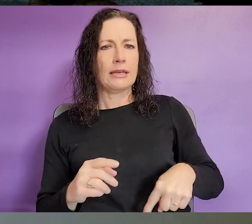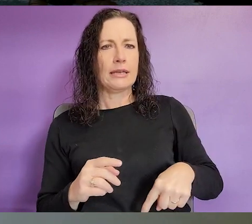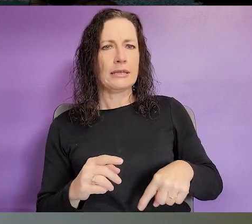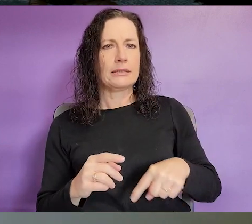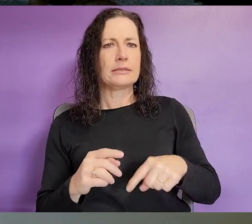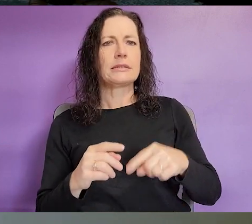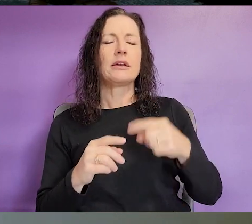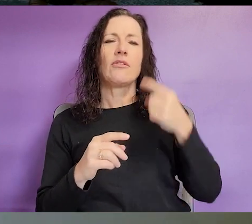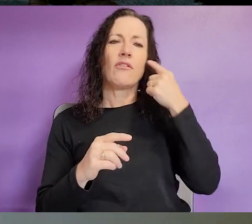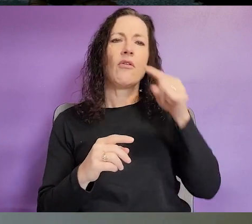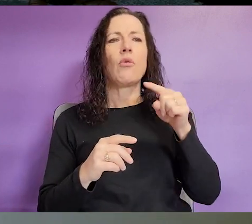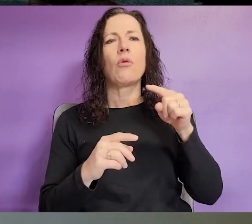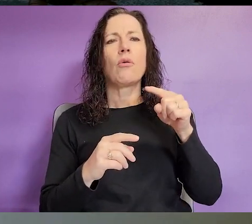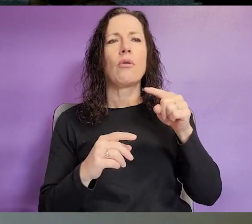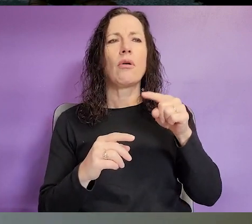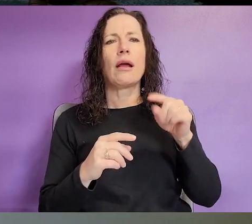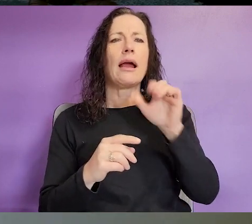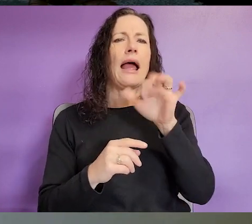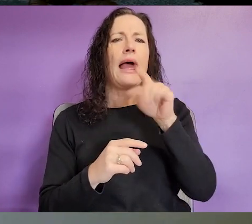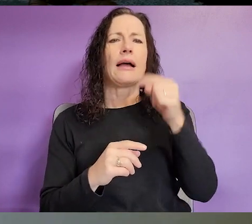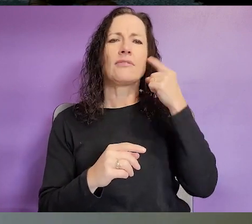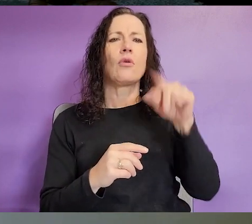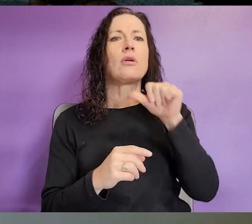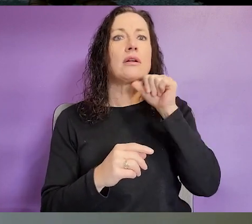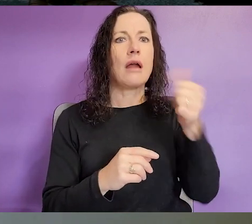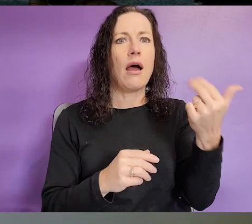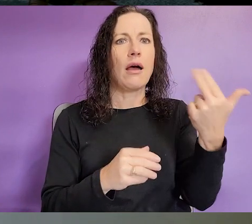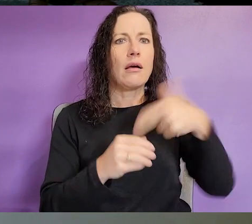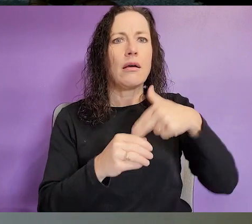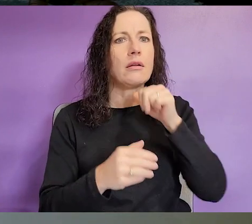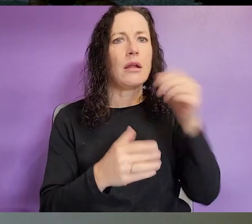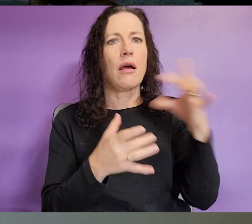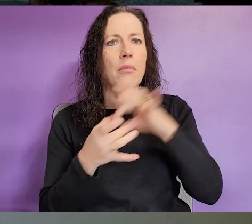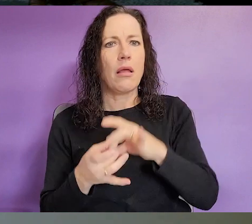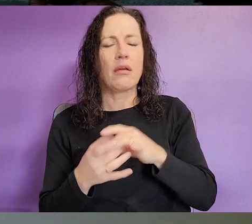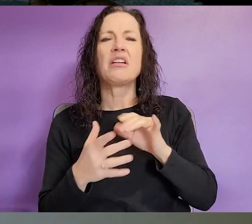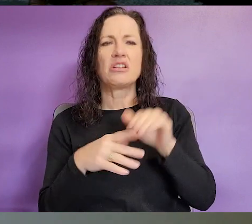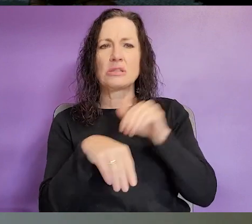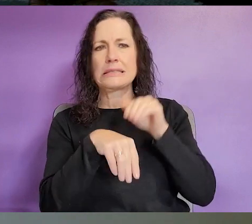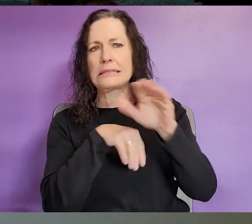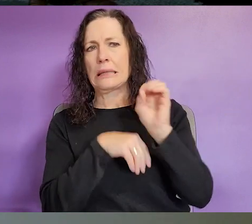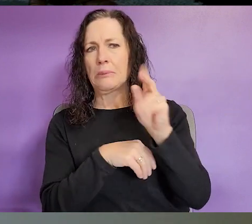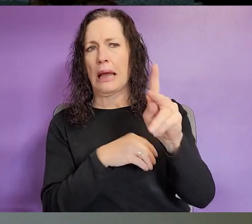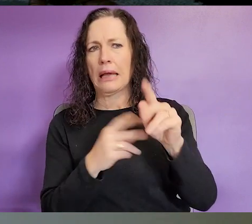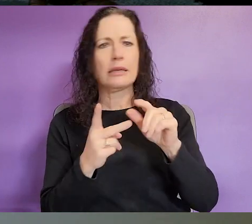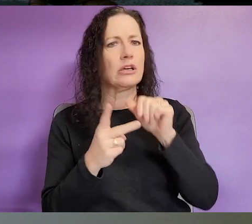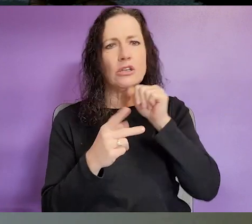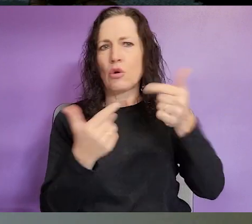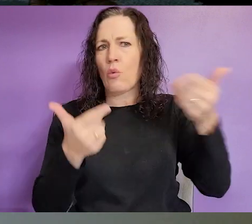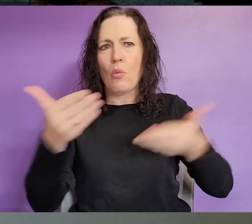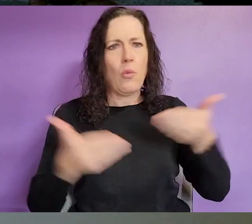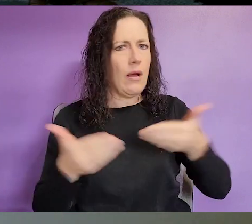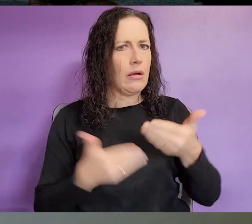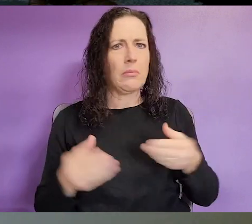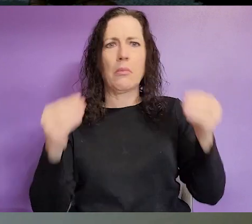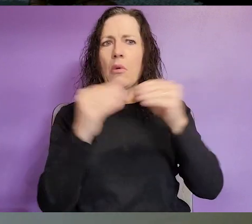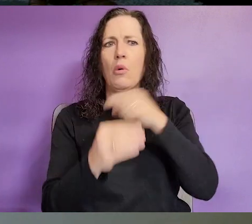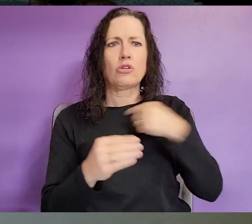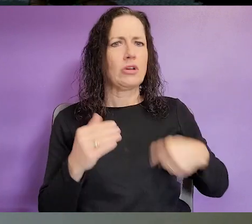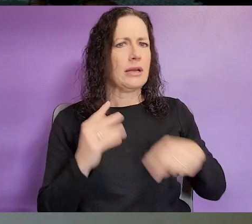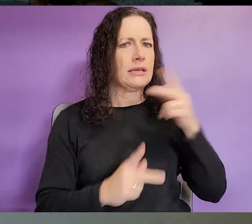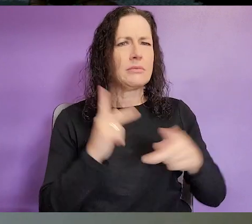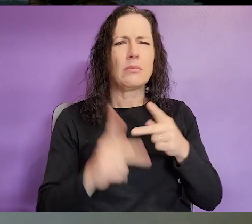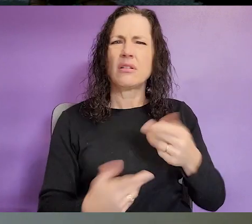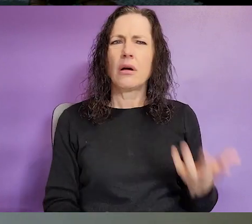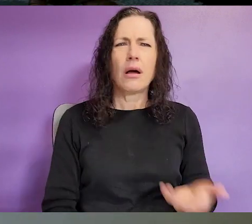Act of Not Belonging, of deporting and not immigrating any more Chinese.